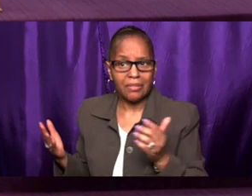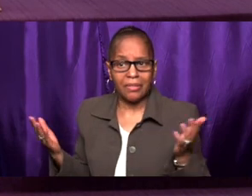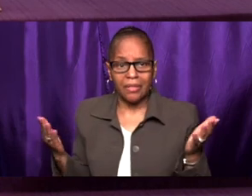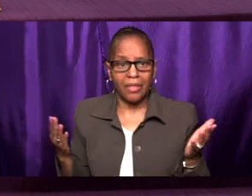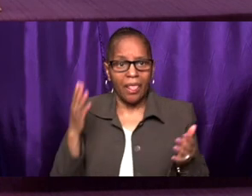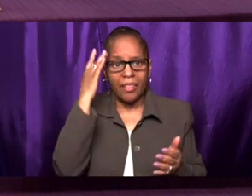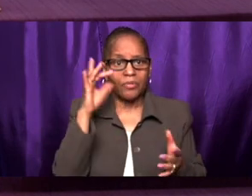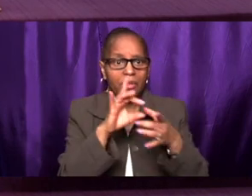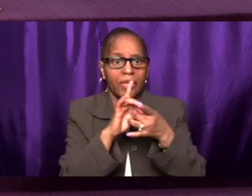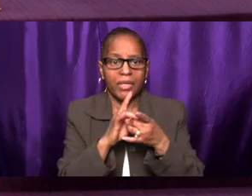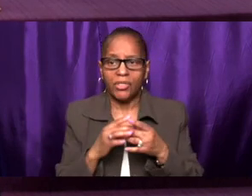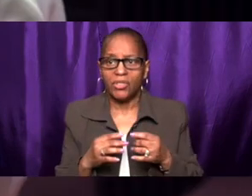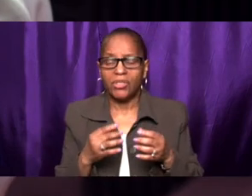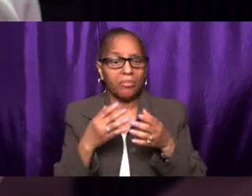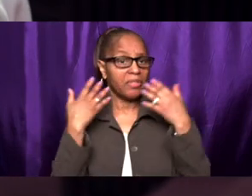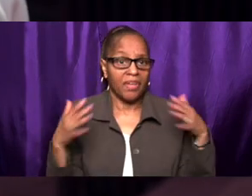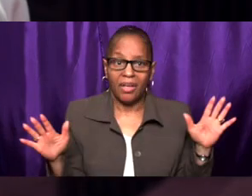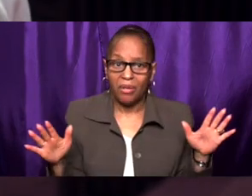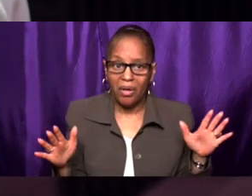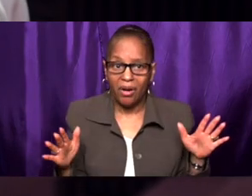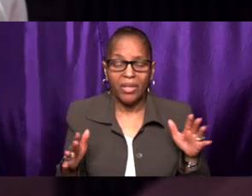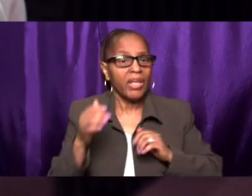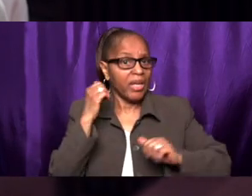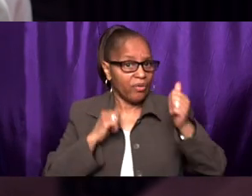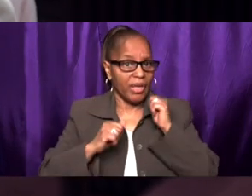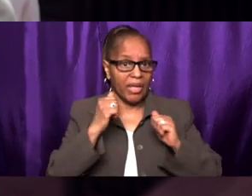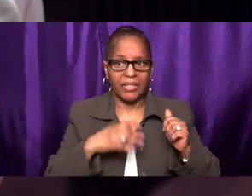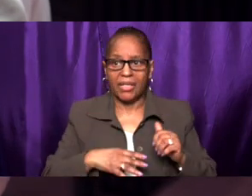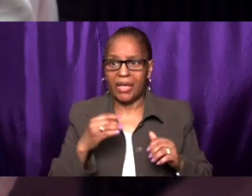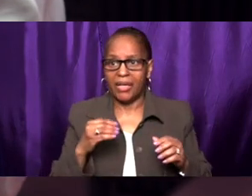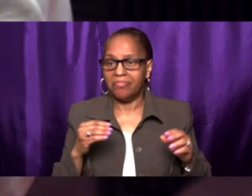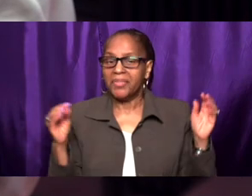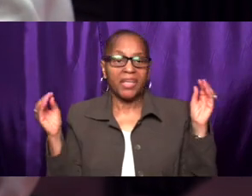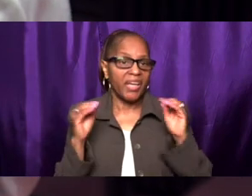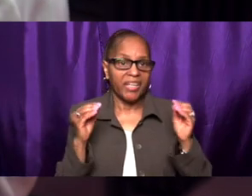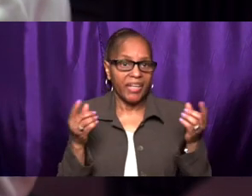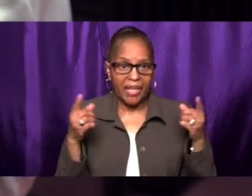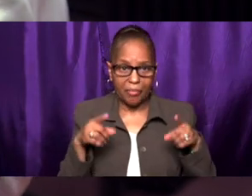That's why your relationship falling apart and y'all are pretending that ain't nothing happening.